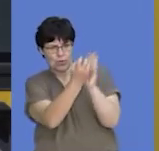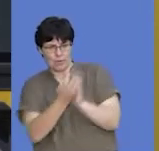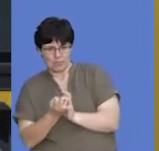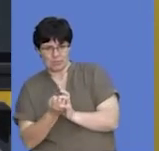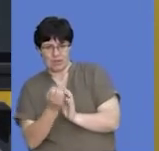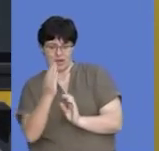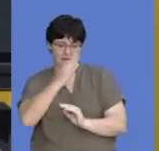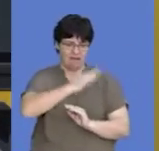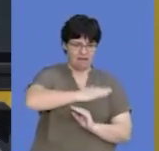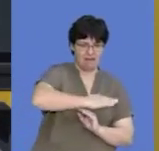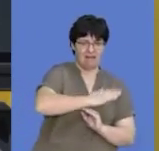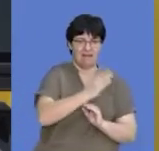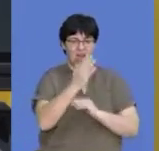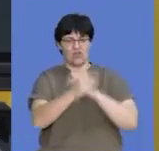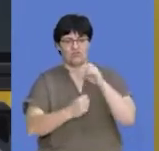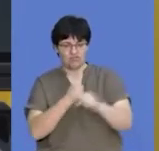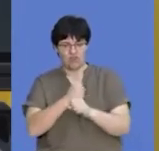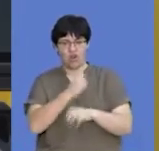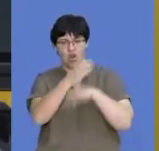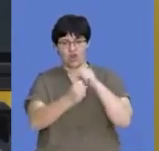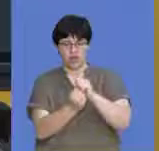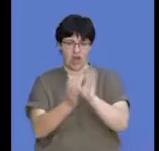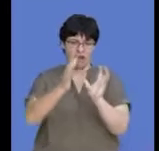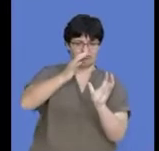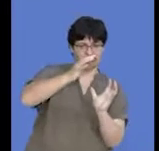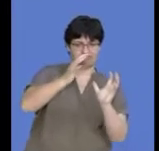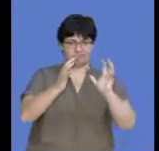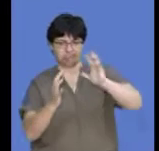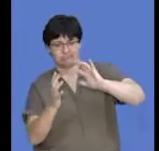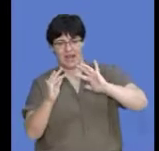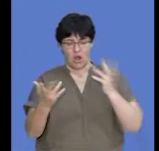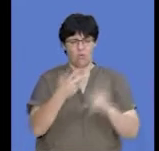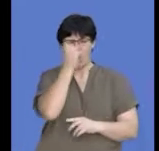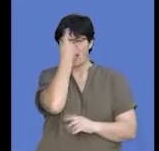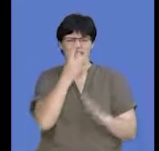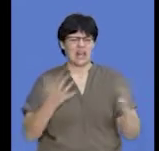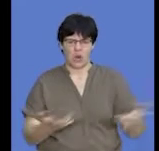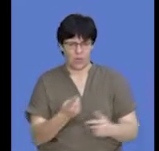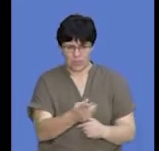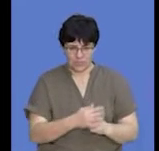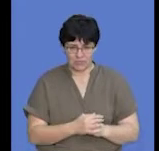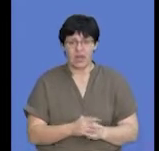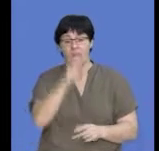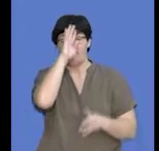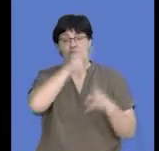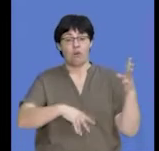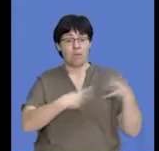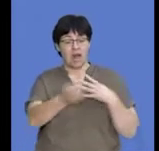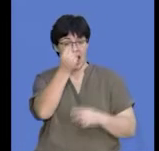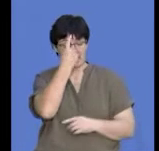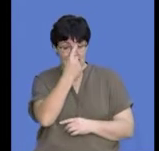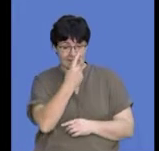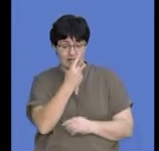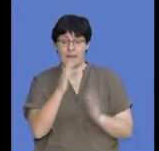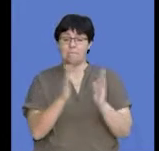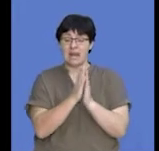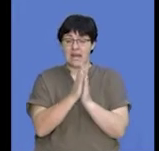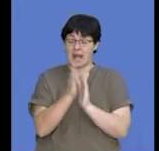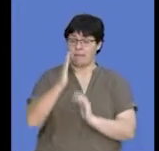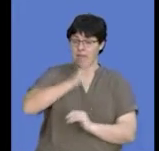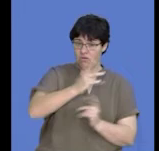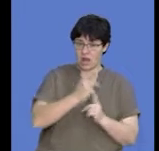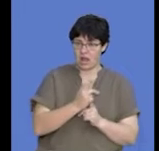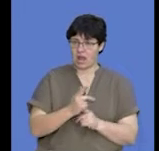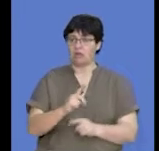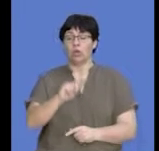is declining year on year. Let's get a better understanding of that. Always remember your formula. Magnetic bearing is equal